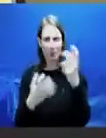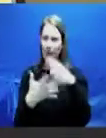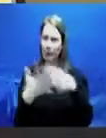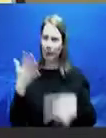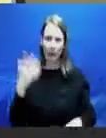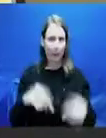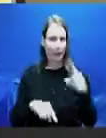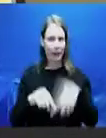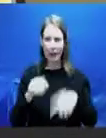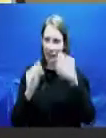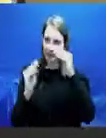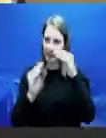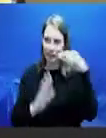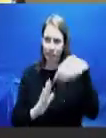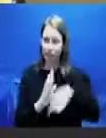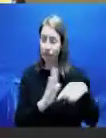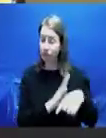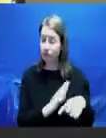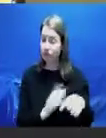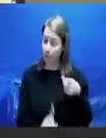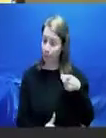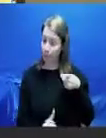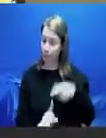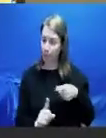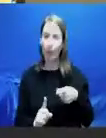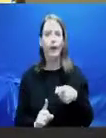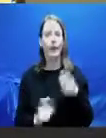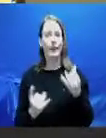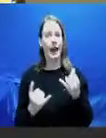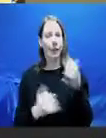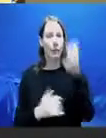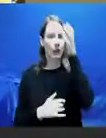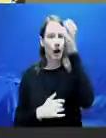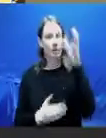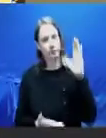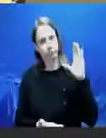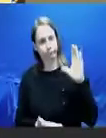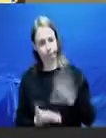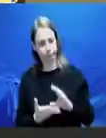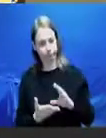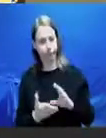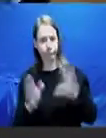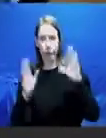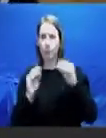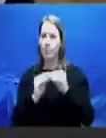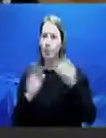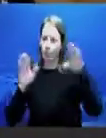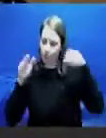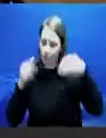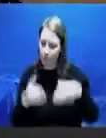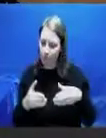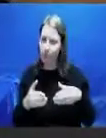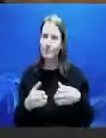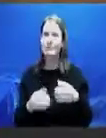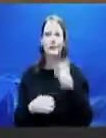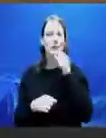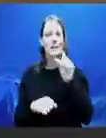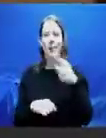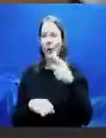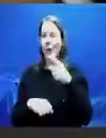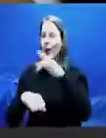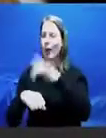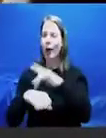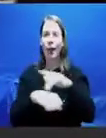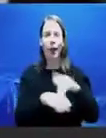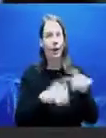to be more coherent, more rigorous, and more focused, meaning fewer topics are covered, but in greater depth. That focus is something that